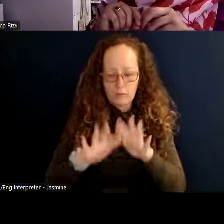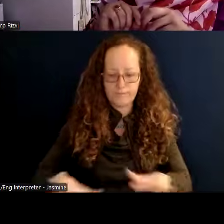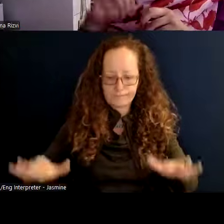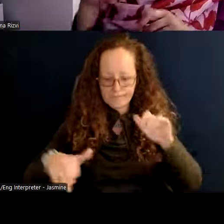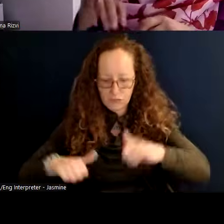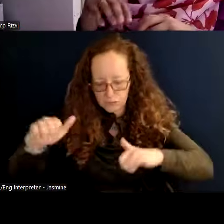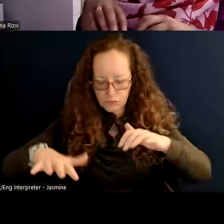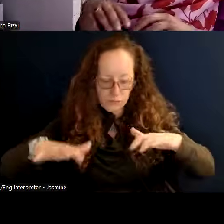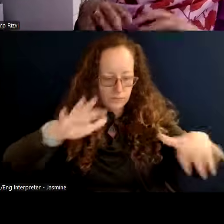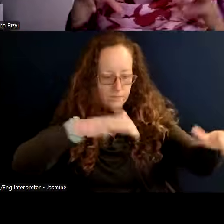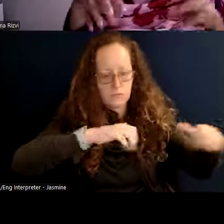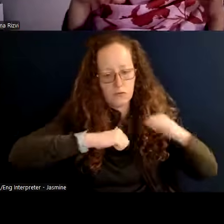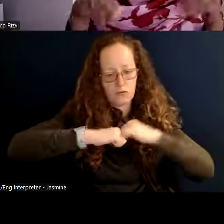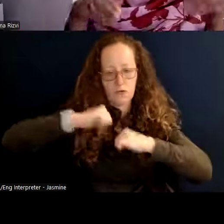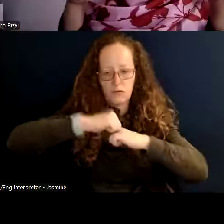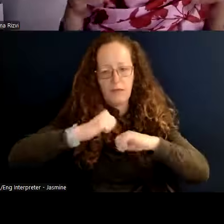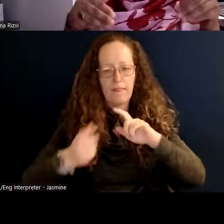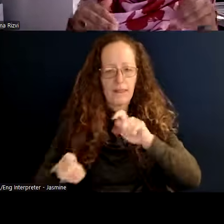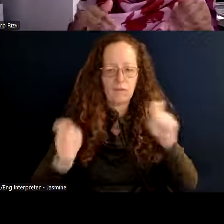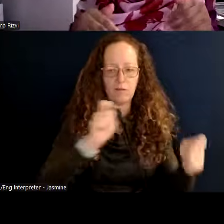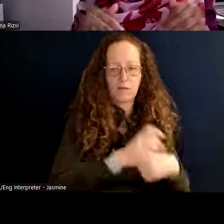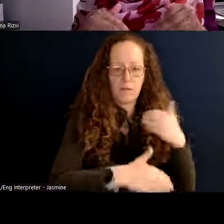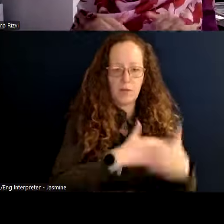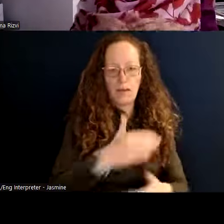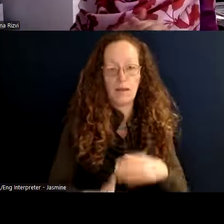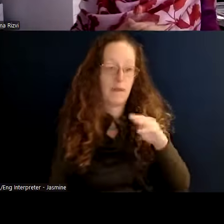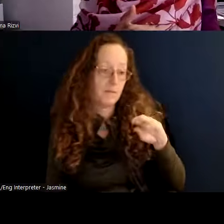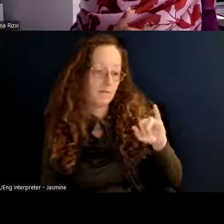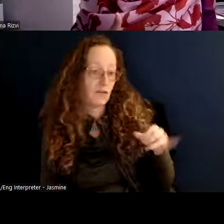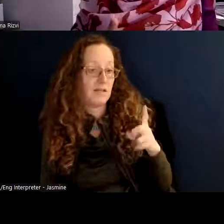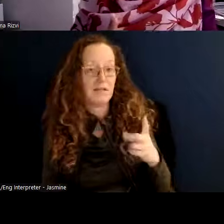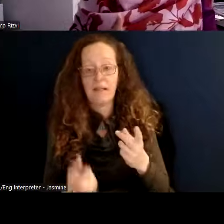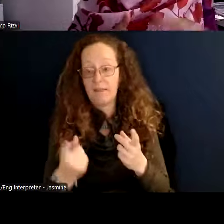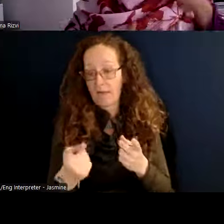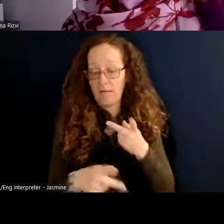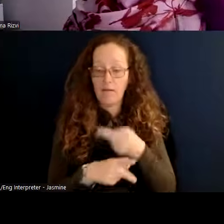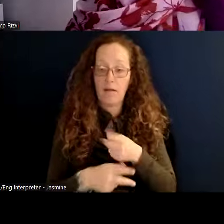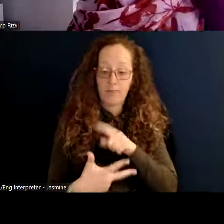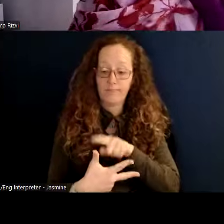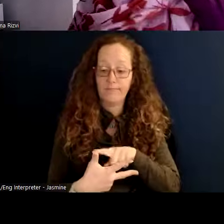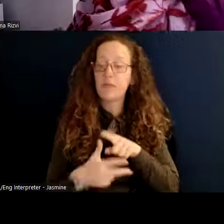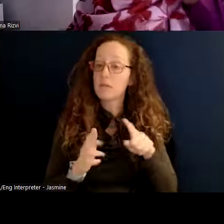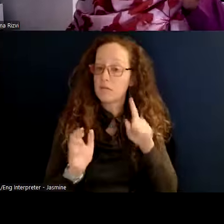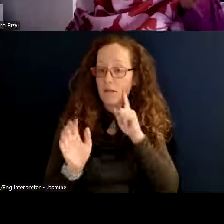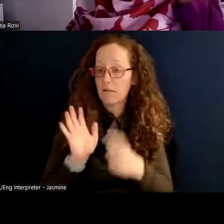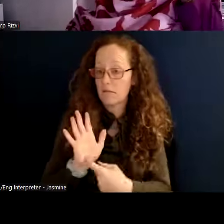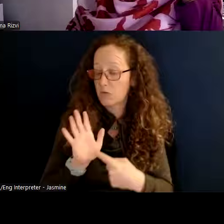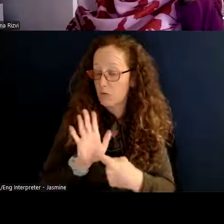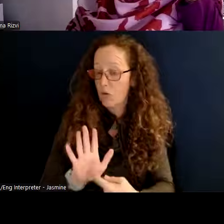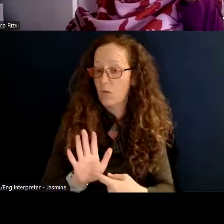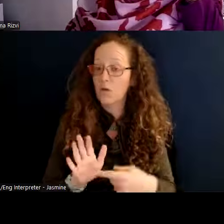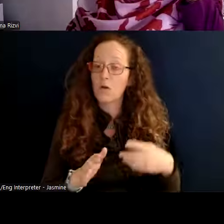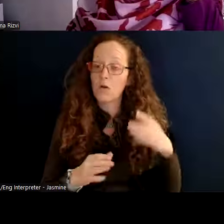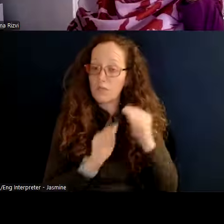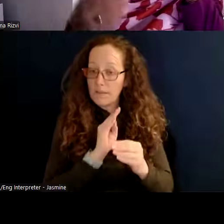processes. The materiality of care at Mohenjo-Daro specifically can be identified through the repair and restoration of household units through